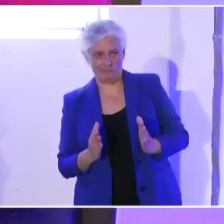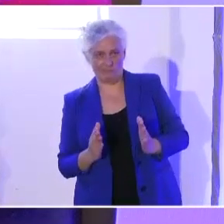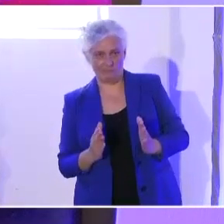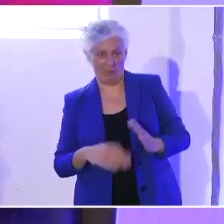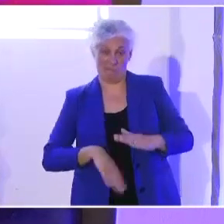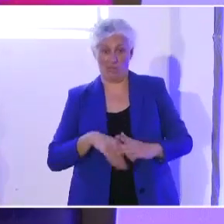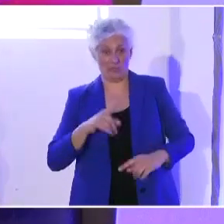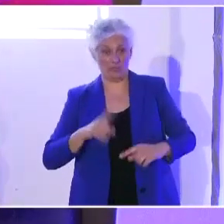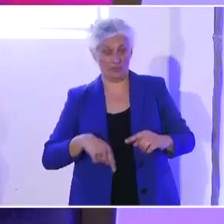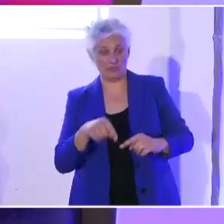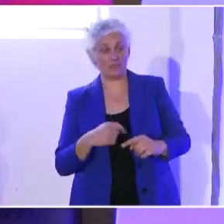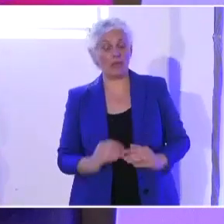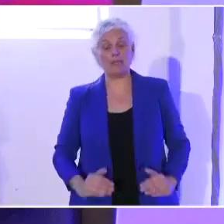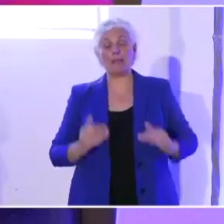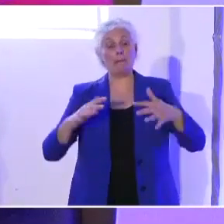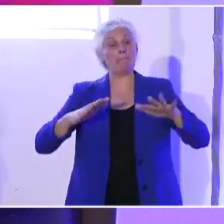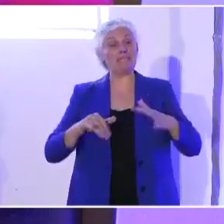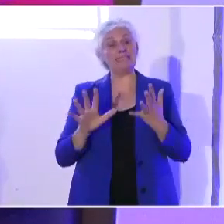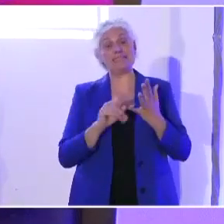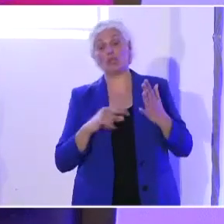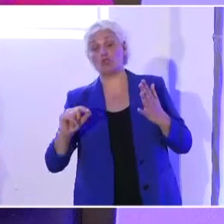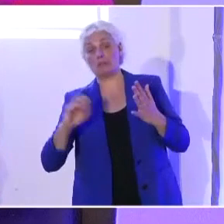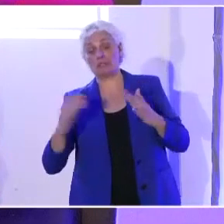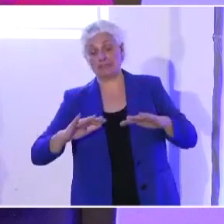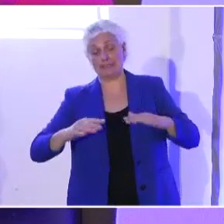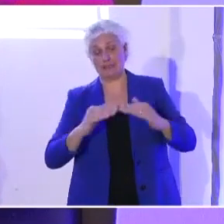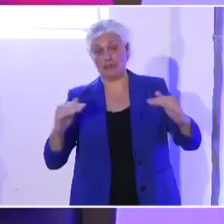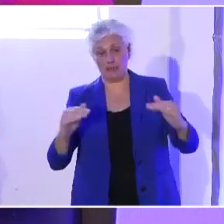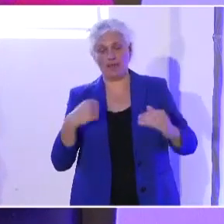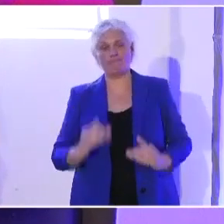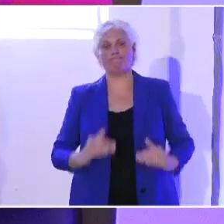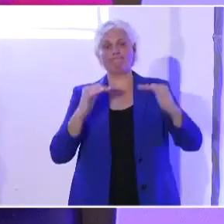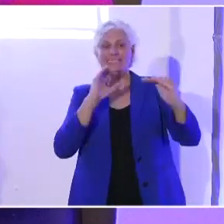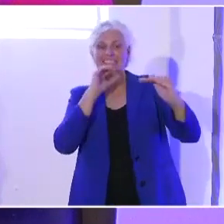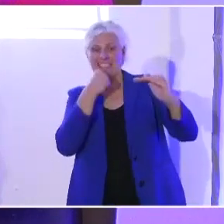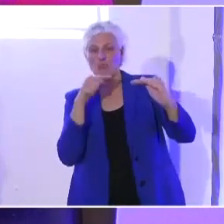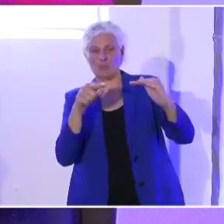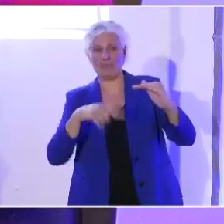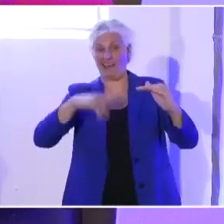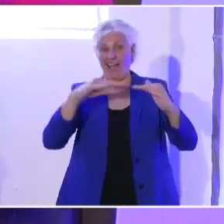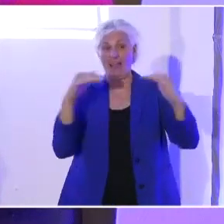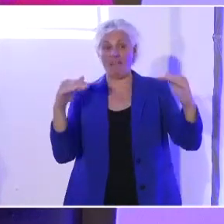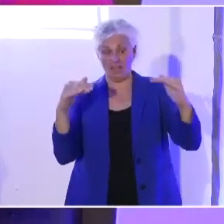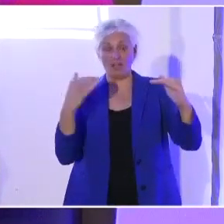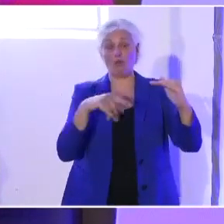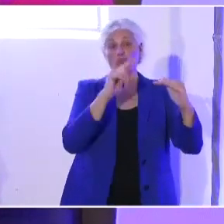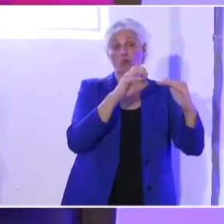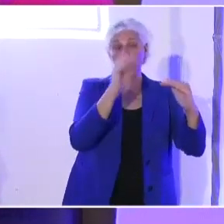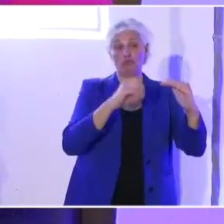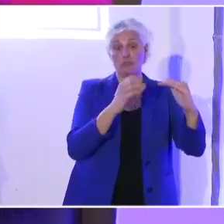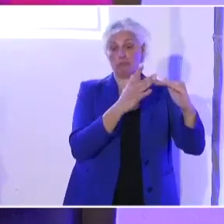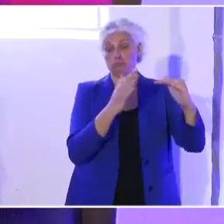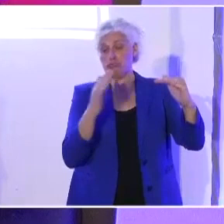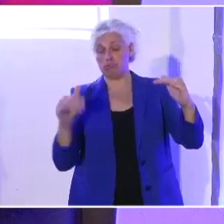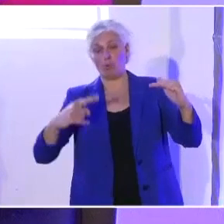absolute maximum. For medium, it's 10 to 20%. And for serious, high level of serious, you have 20 all